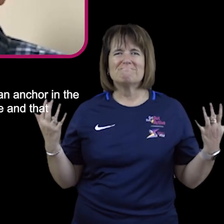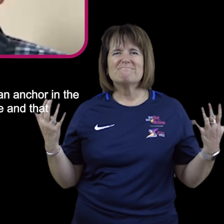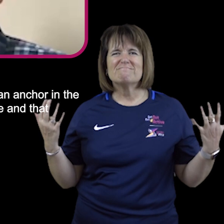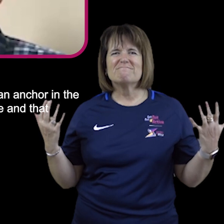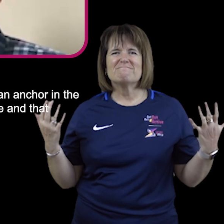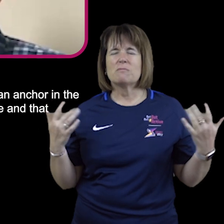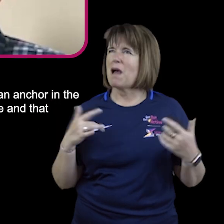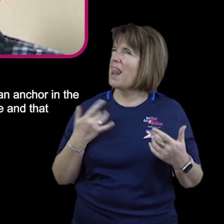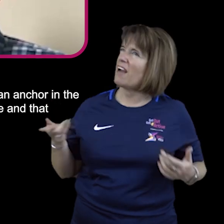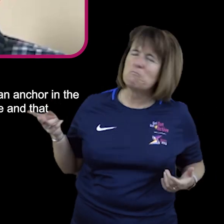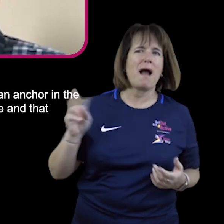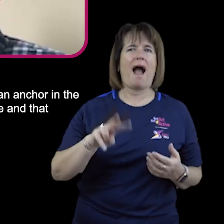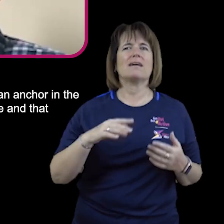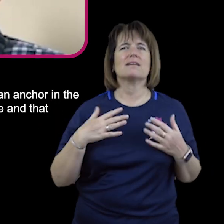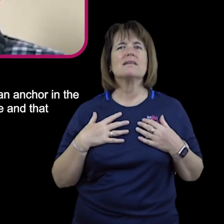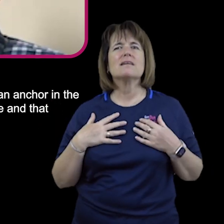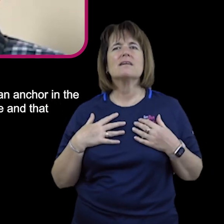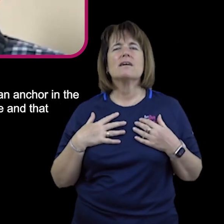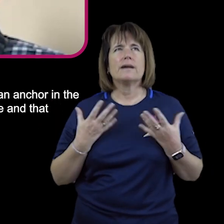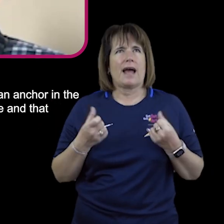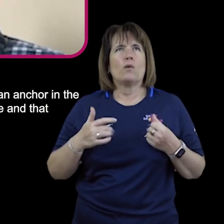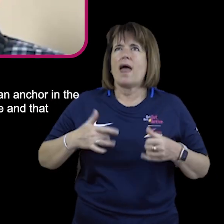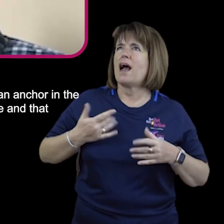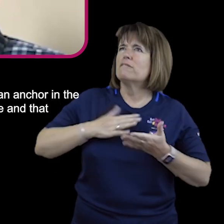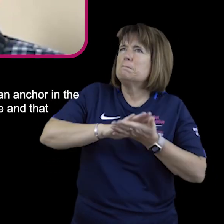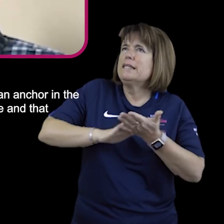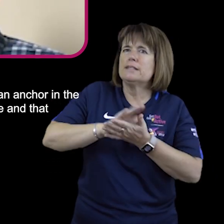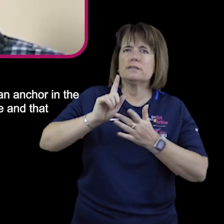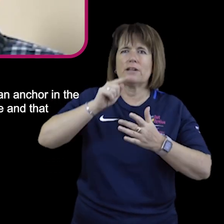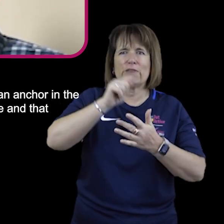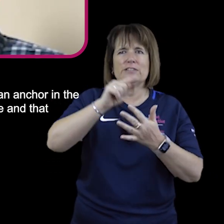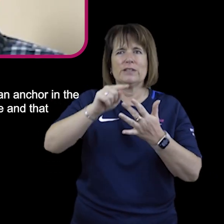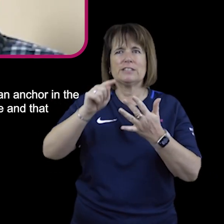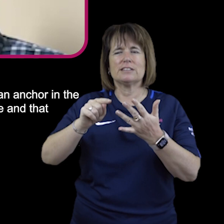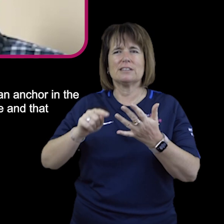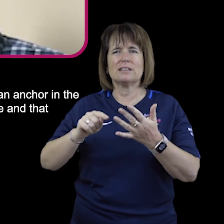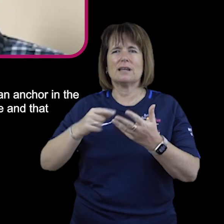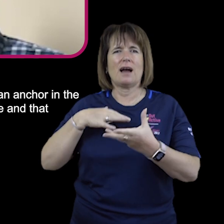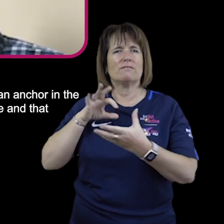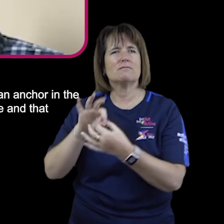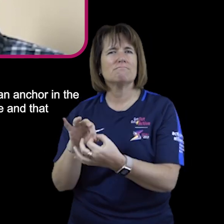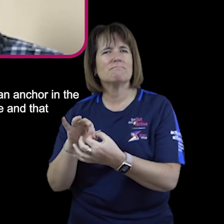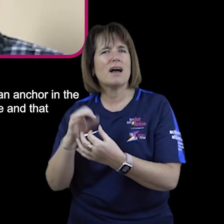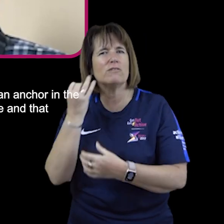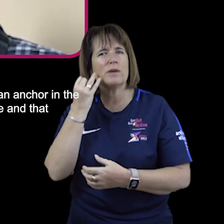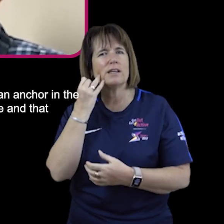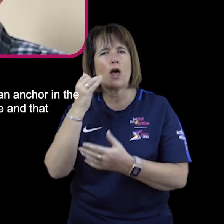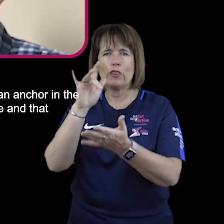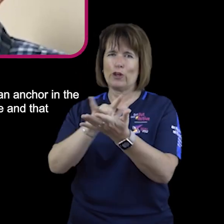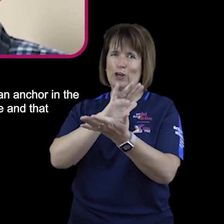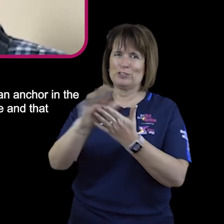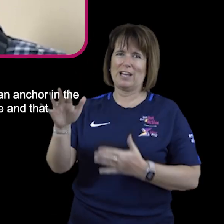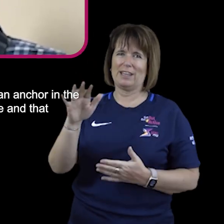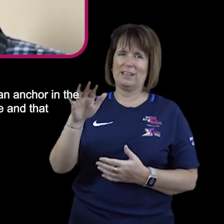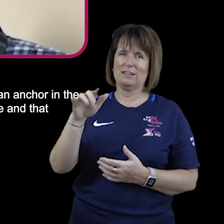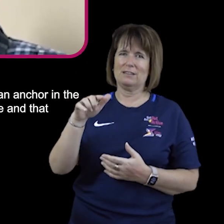In a lot of ways, it's just sort of almost given my life back. I've got that meaning now to you know,